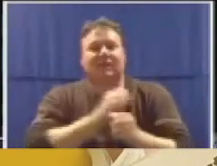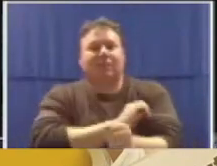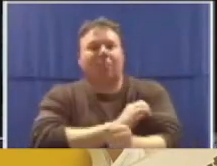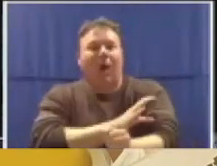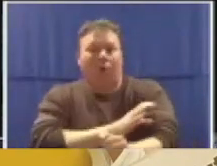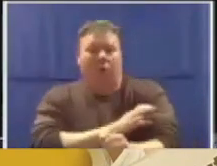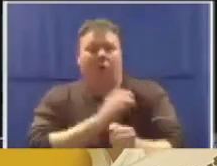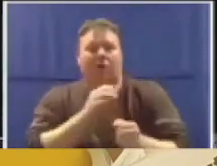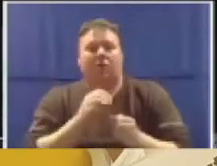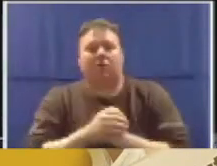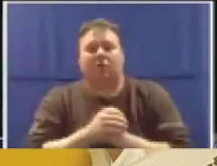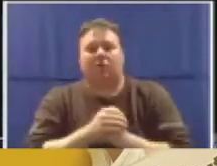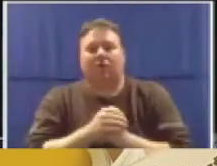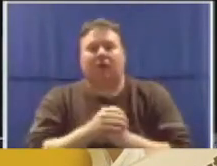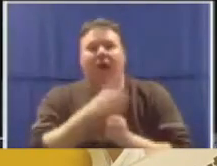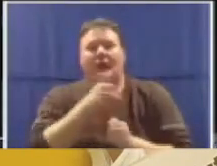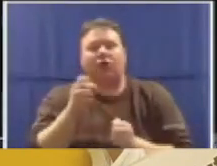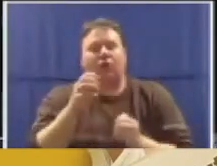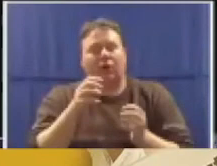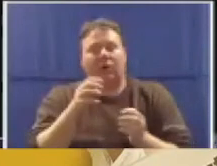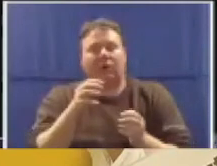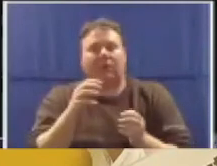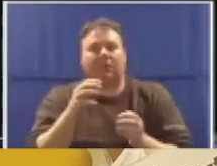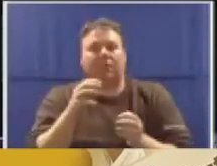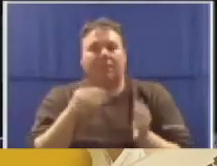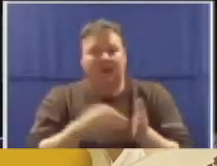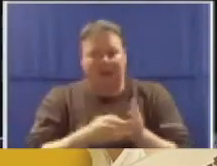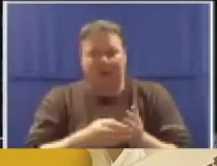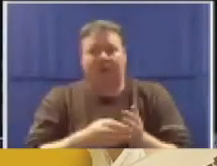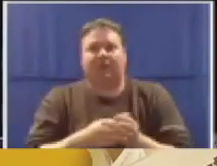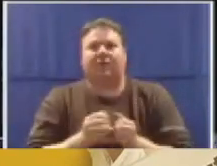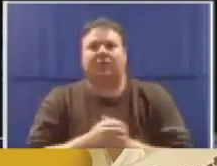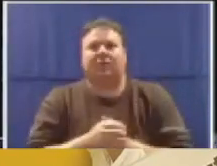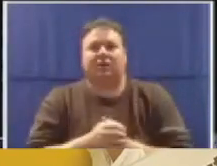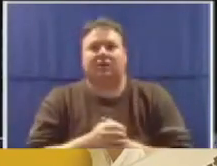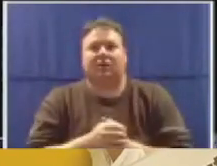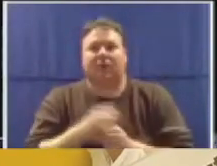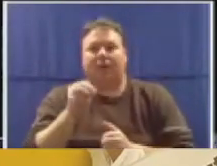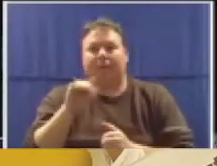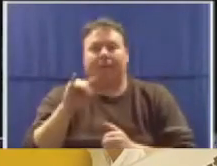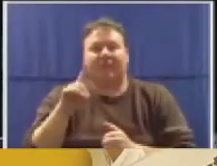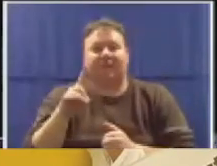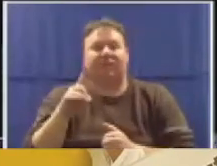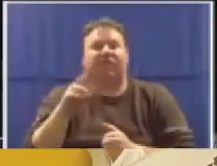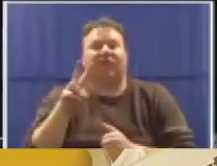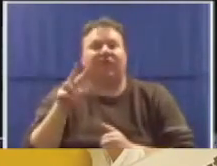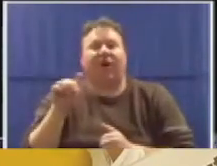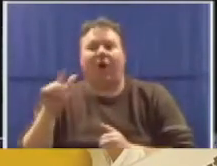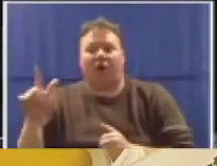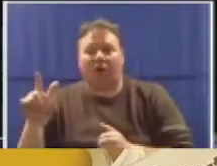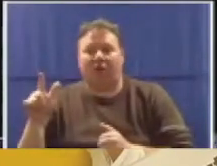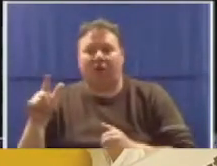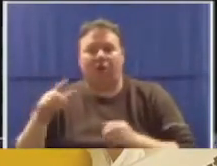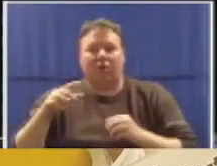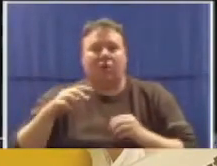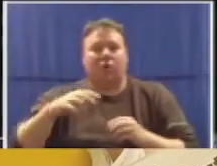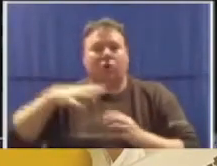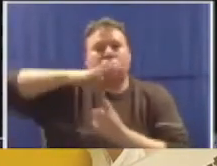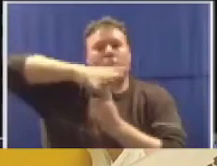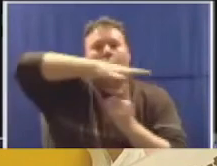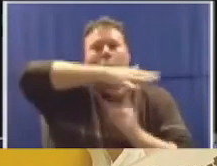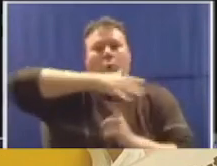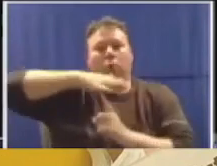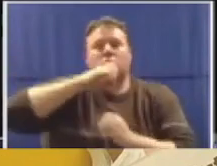million for the same purpose. In Midvaal, drones are being used to secure and patrol power lines, and in